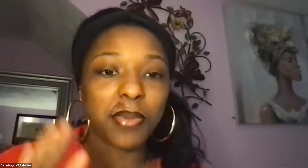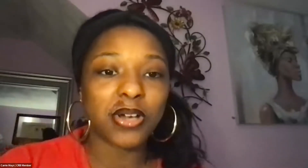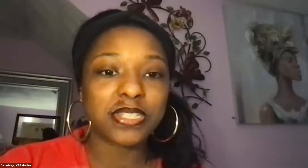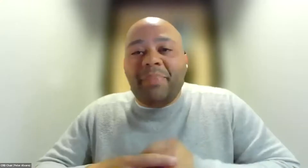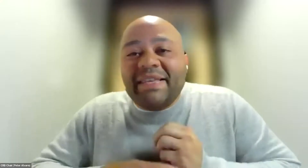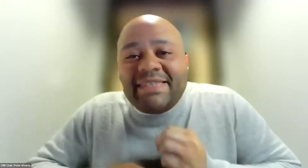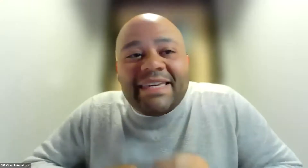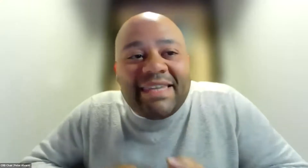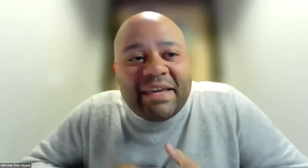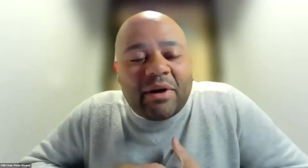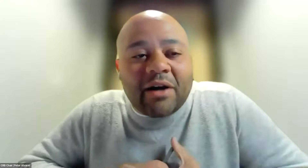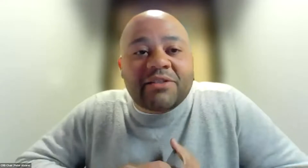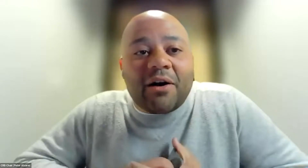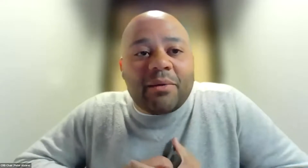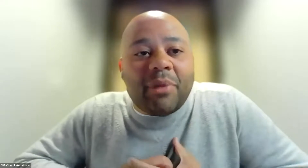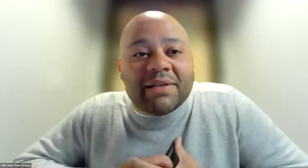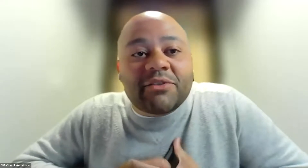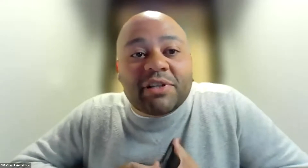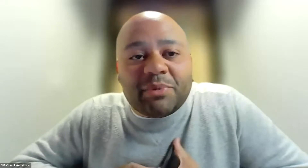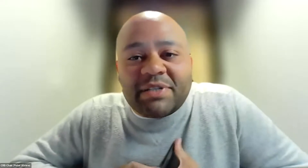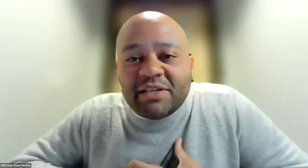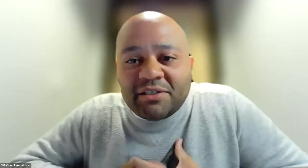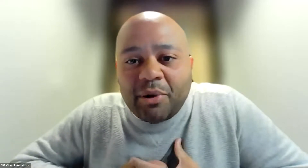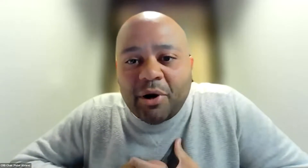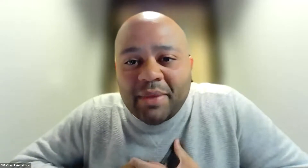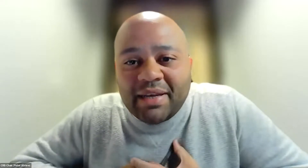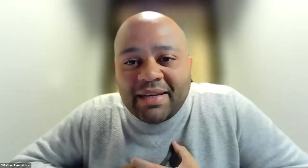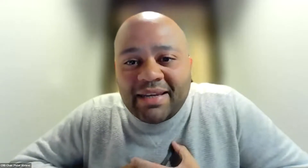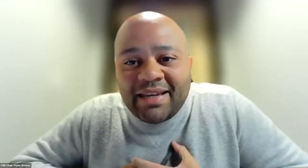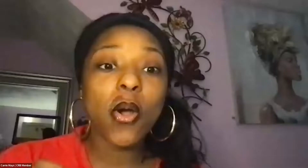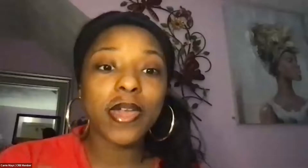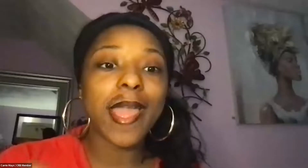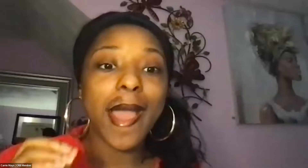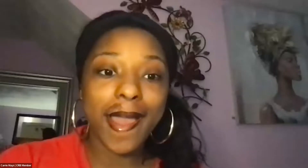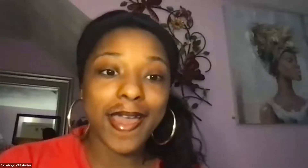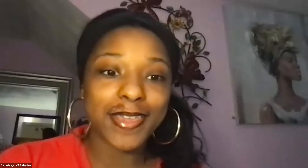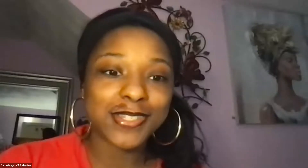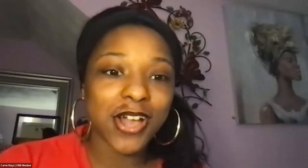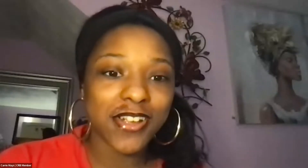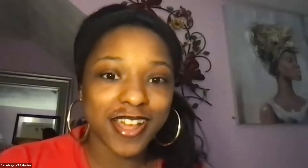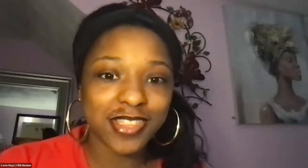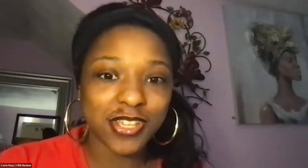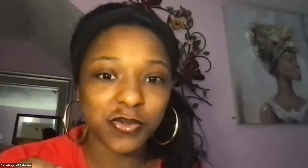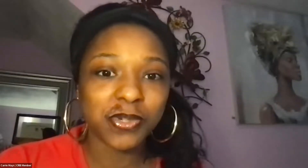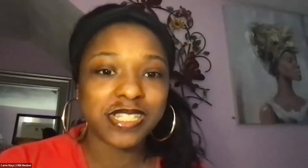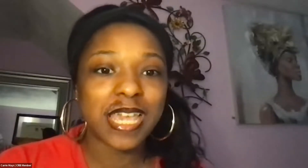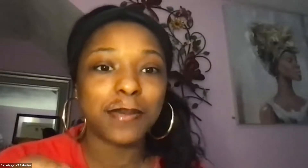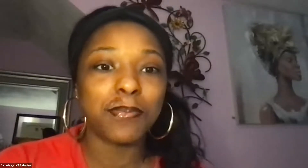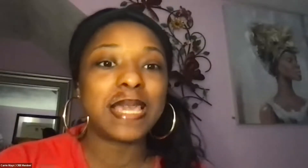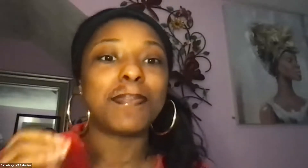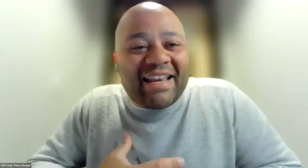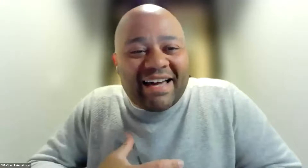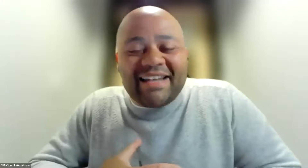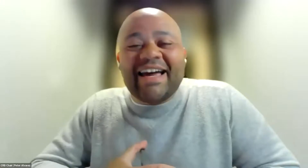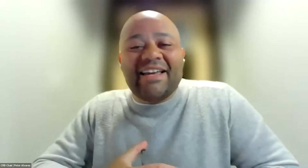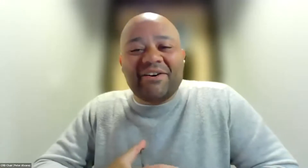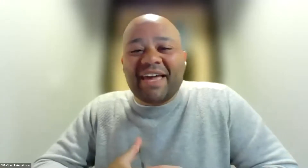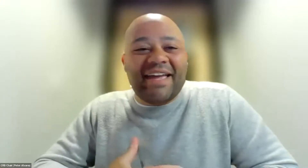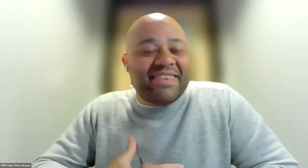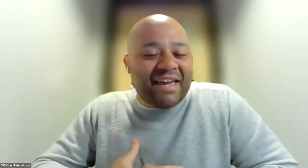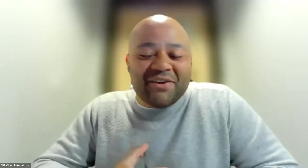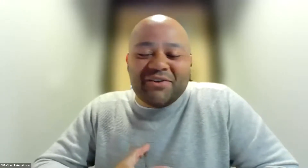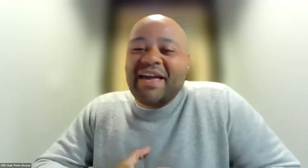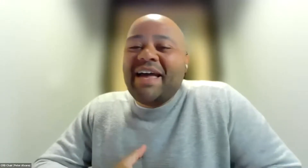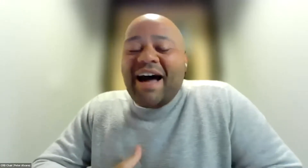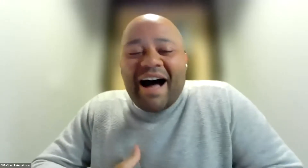in like? BTD. Sorry, Boston Transportation Department. Oh, okay. Aye. Sorry. Aye. All right. So we have 9 out of 9.